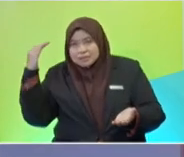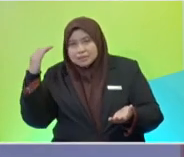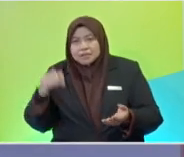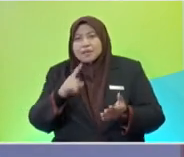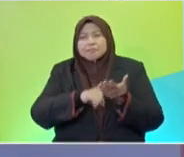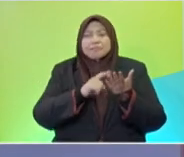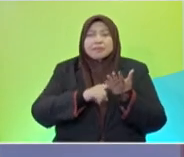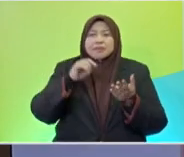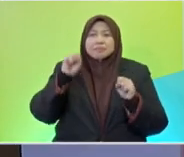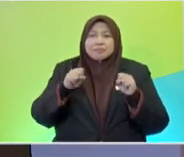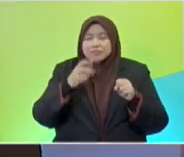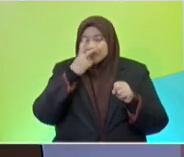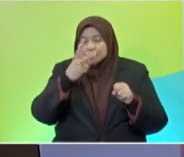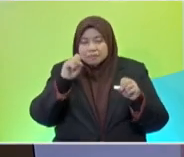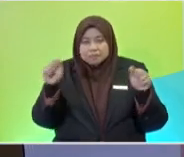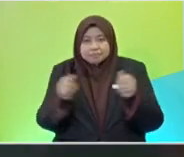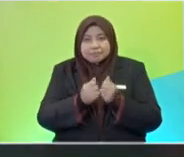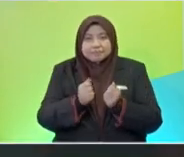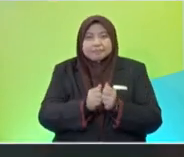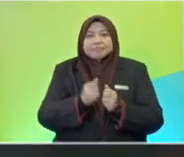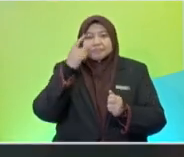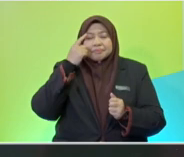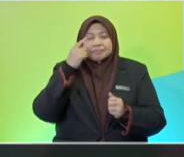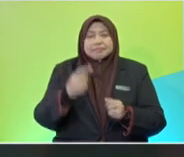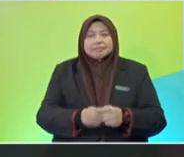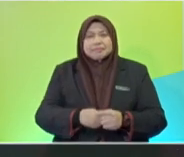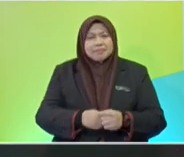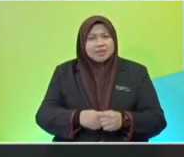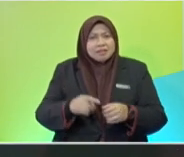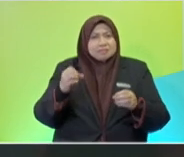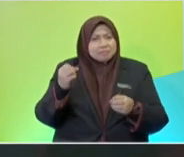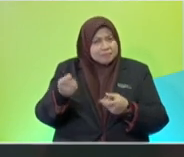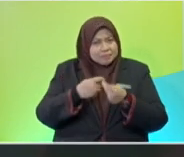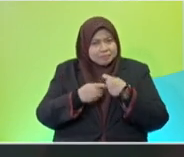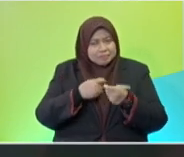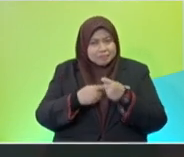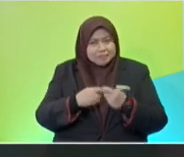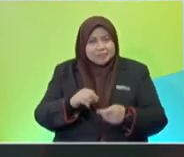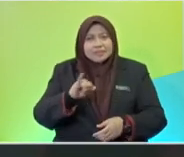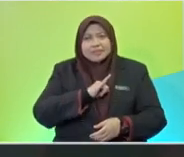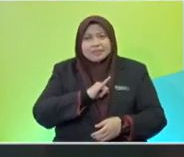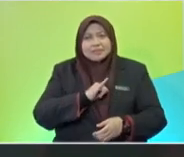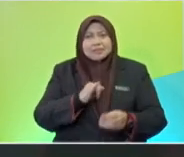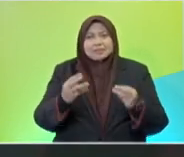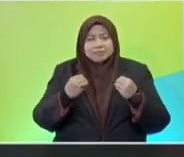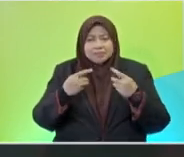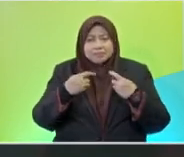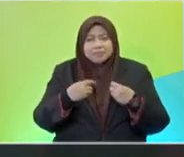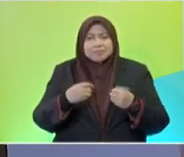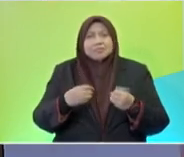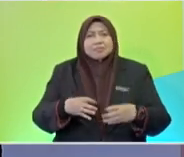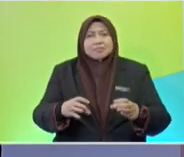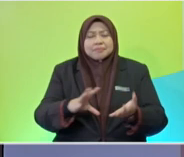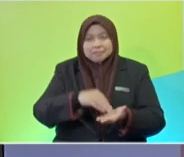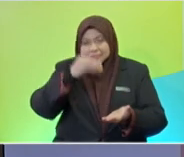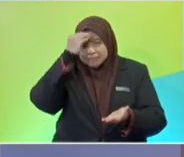see using our eyes. Wow, okay, sounds okay, interesting indeed. Shall we begin? Alright, Sean. Okay, let's look at the